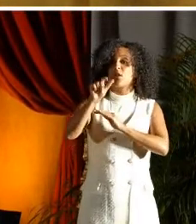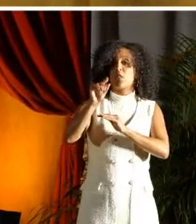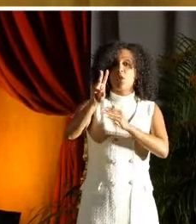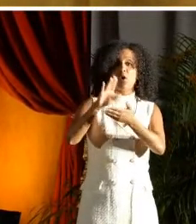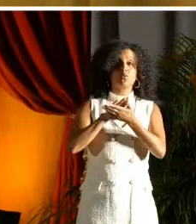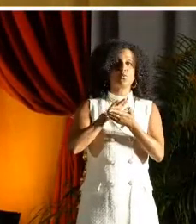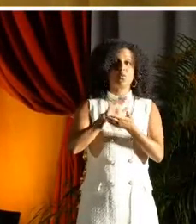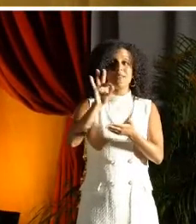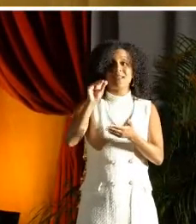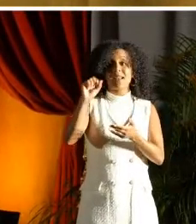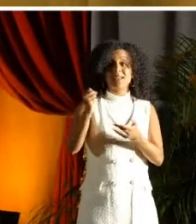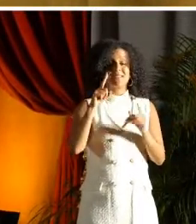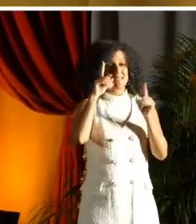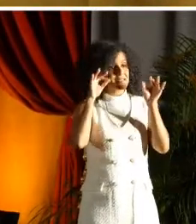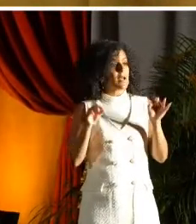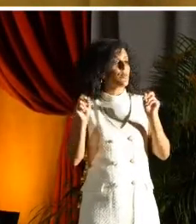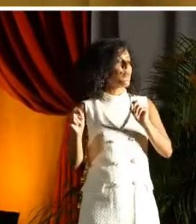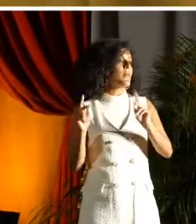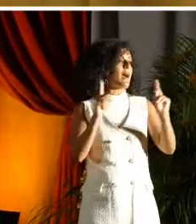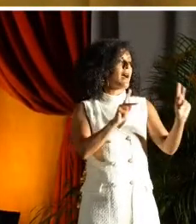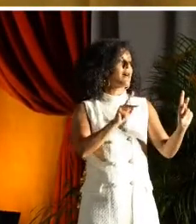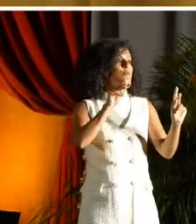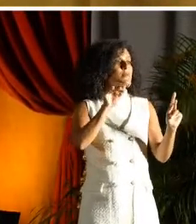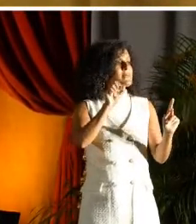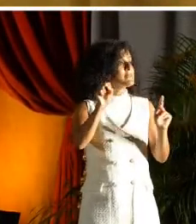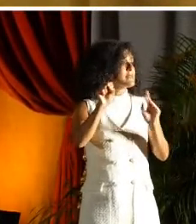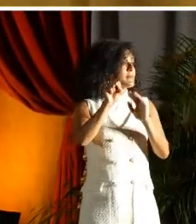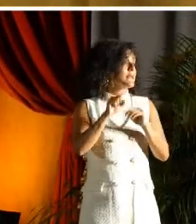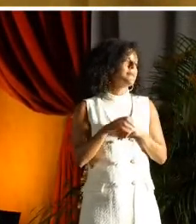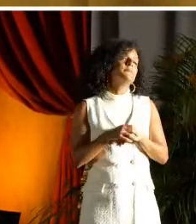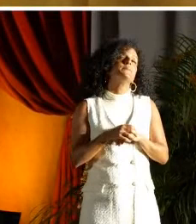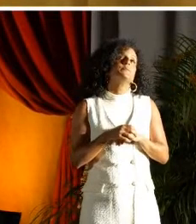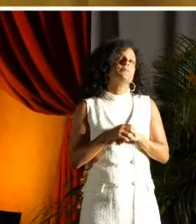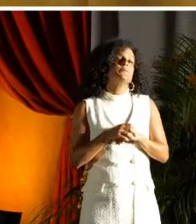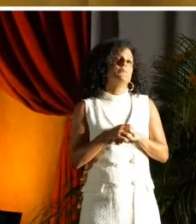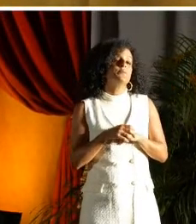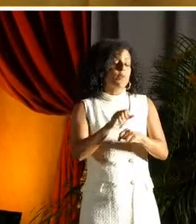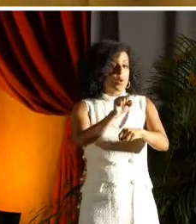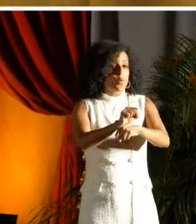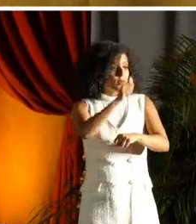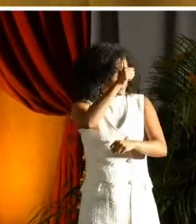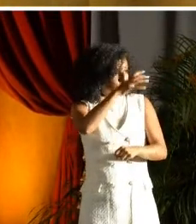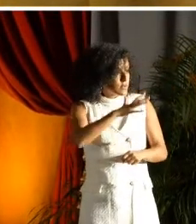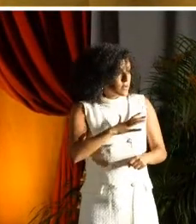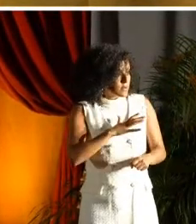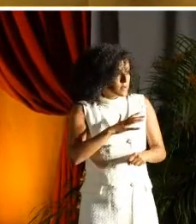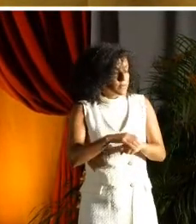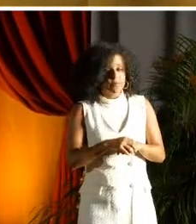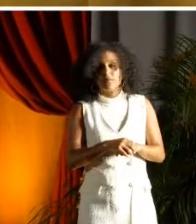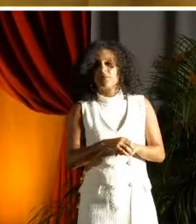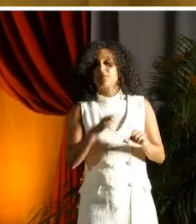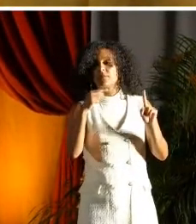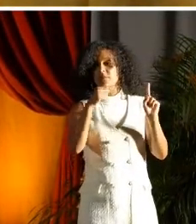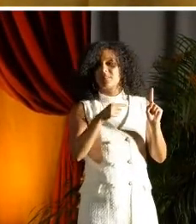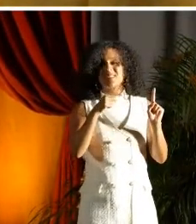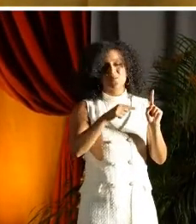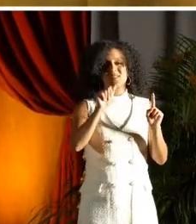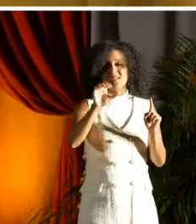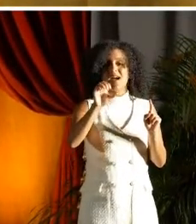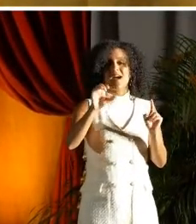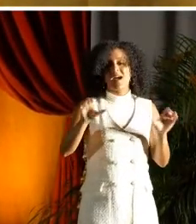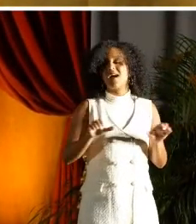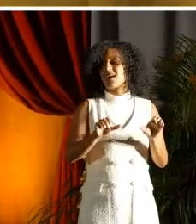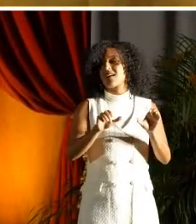90s, right, and I decided to move back to Mississippi, I worked for a gentleman named Hollis Watkins. He was a SNCC activist, and